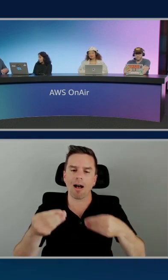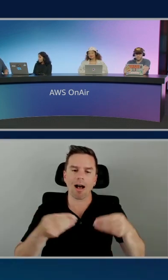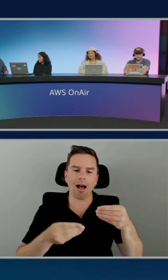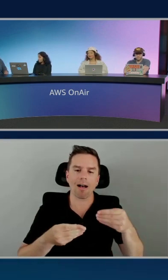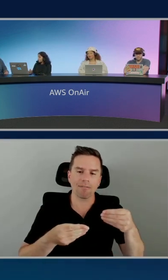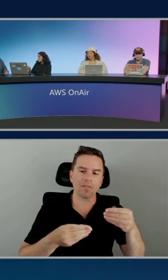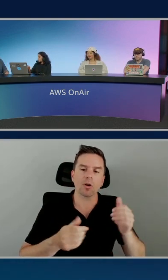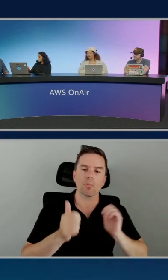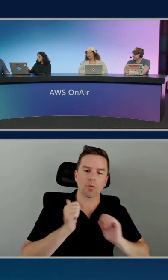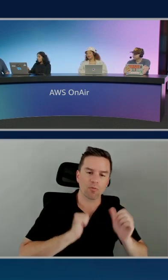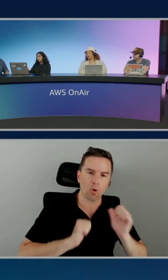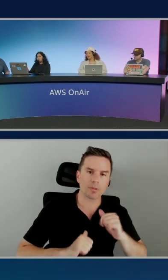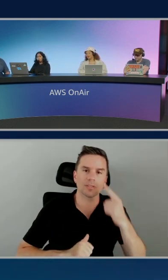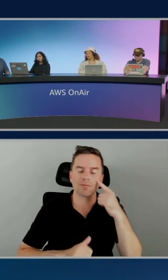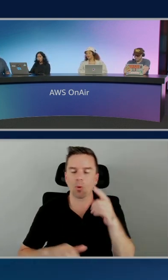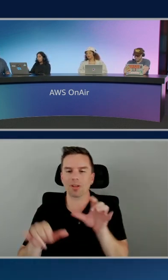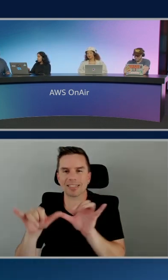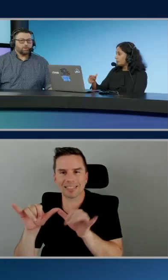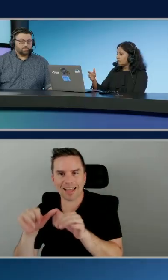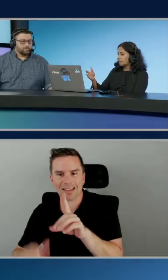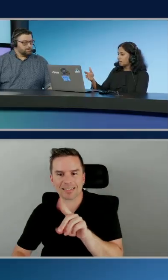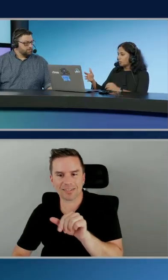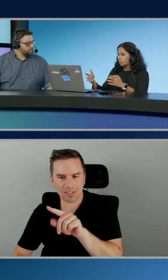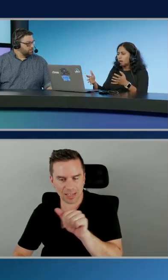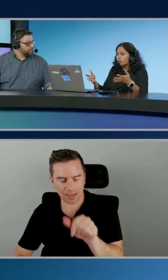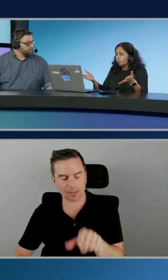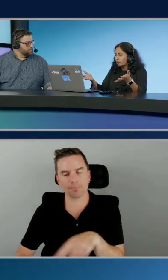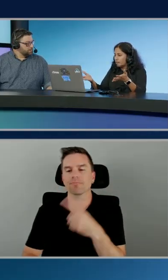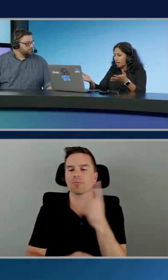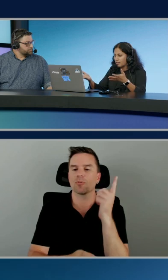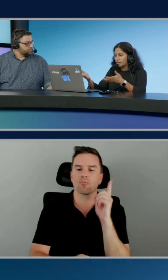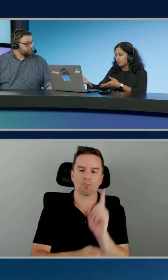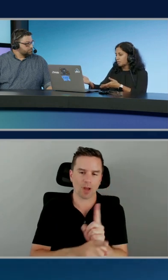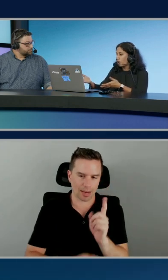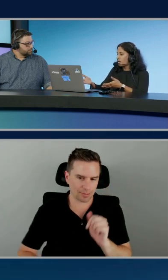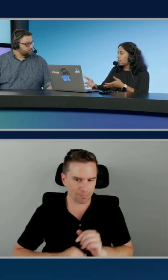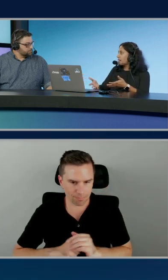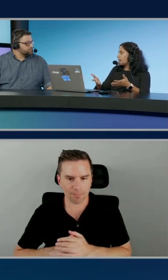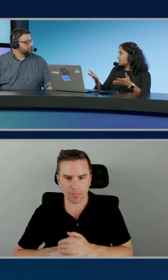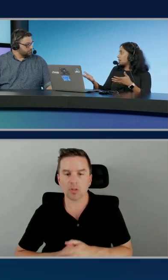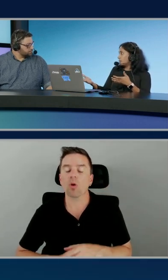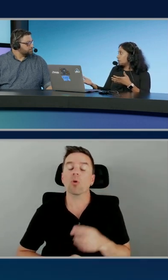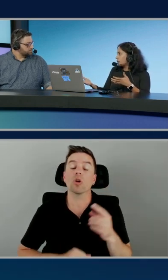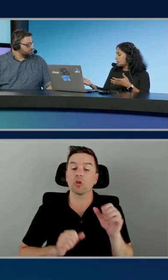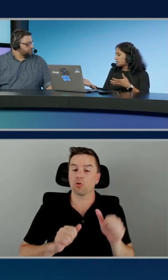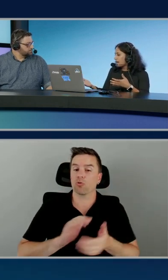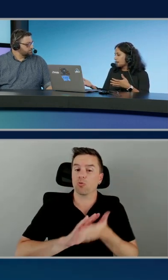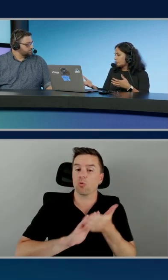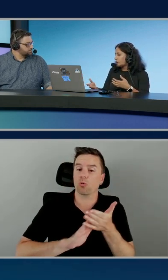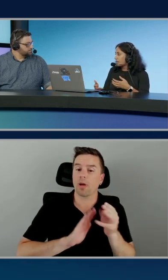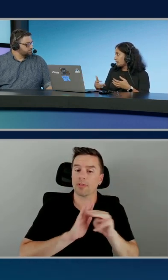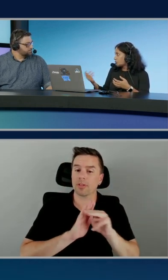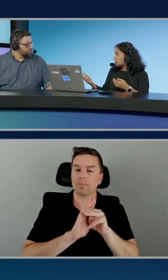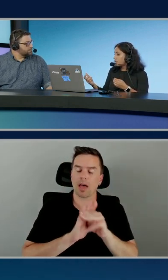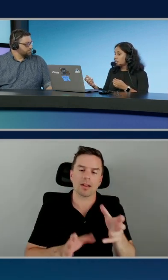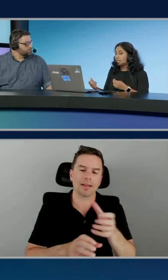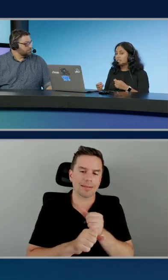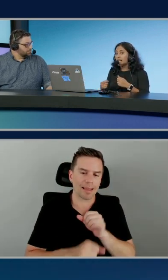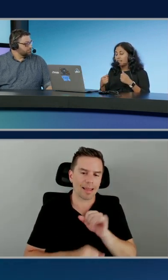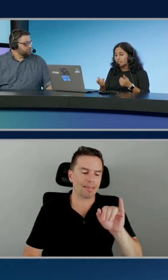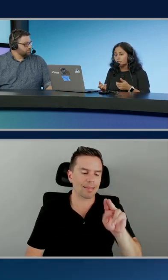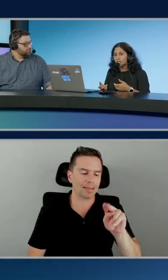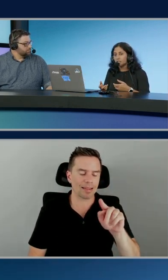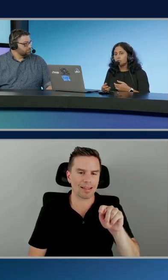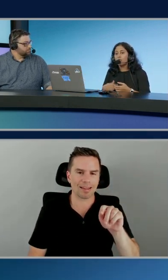right? Exactly. So this is an FP32 model, but of course one can directly run this model and get the inference done. But as you mentioned,